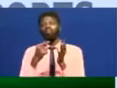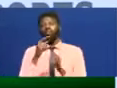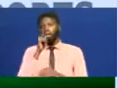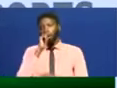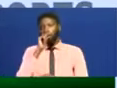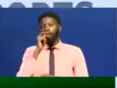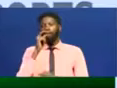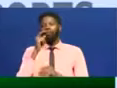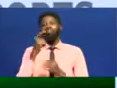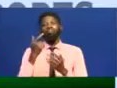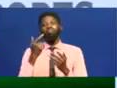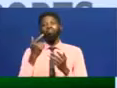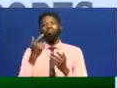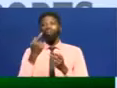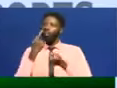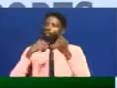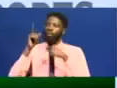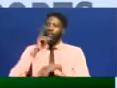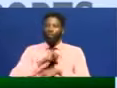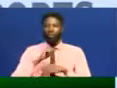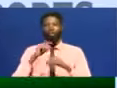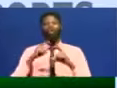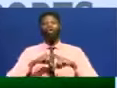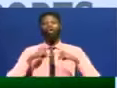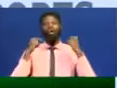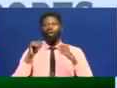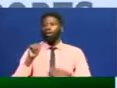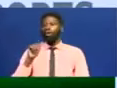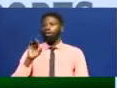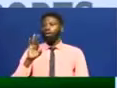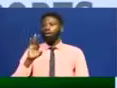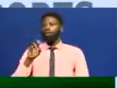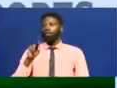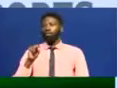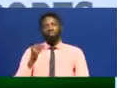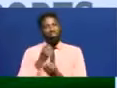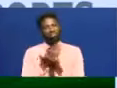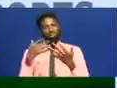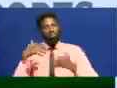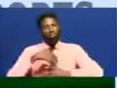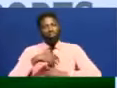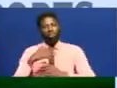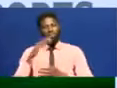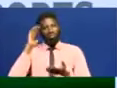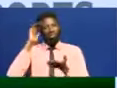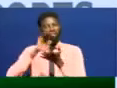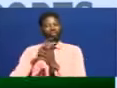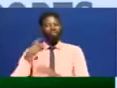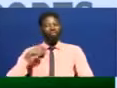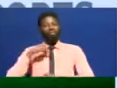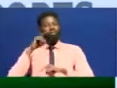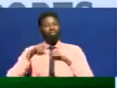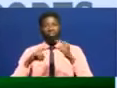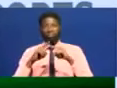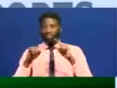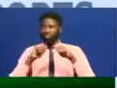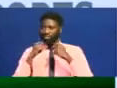disbelief, because many of you believed we couldn't pull this off. But because of the team we had put